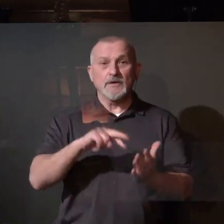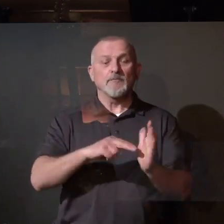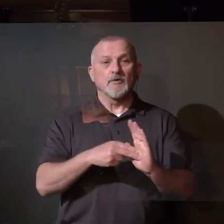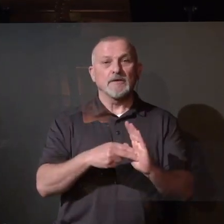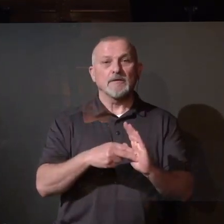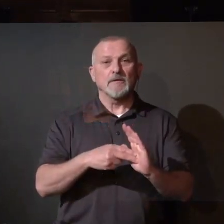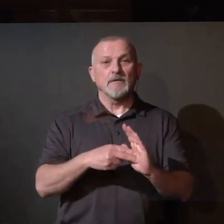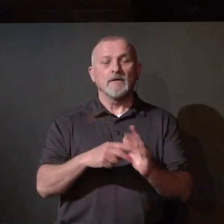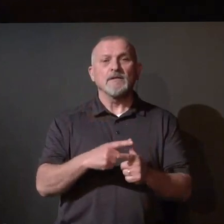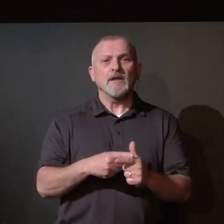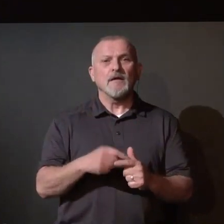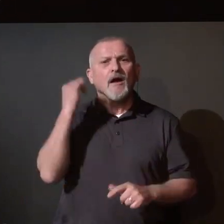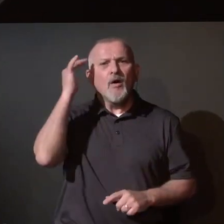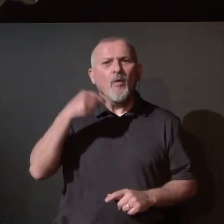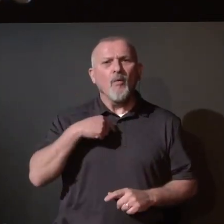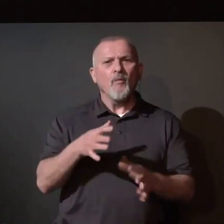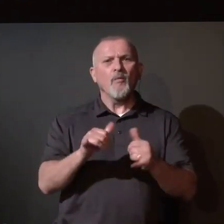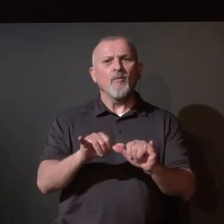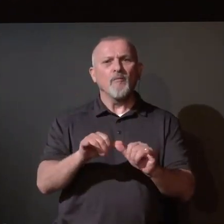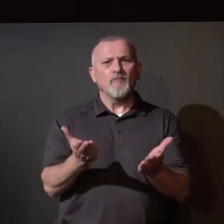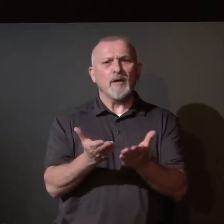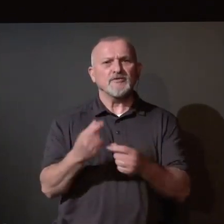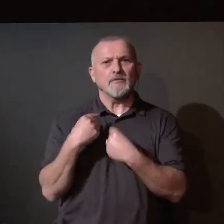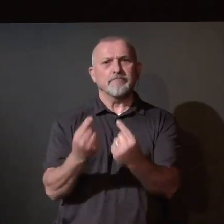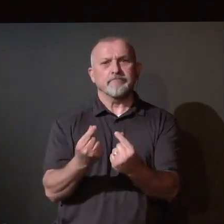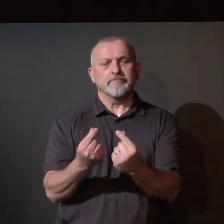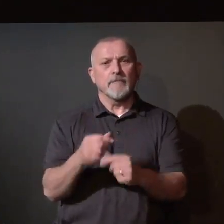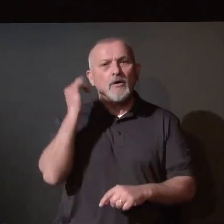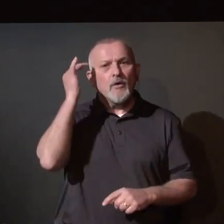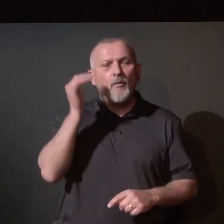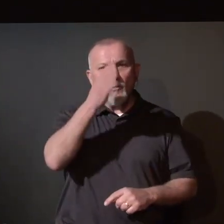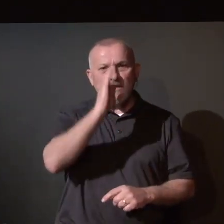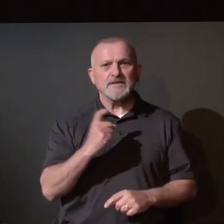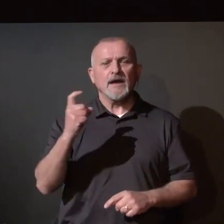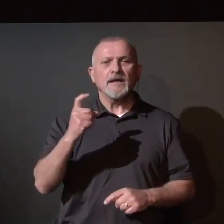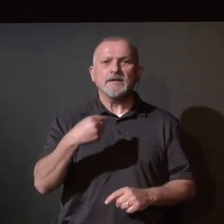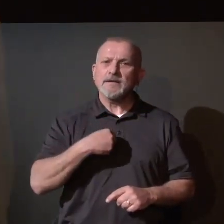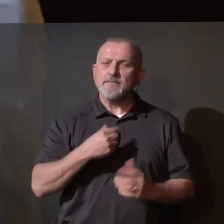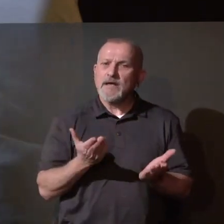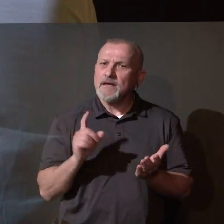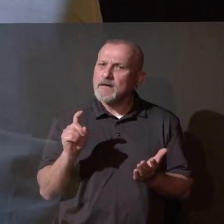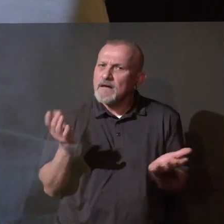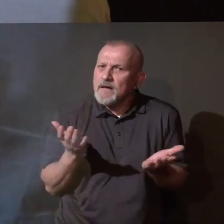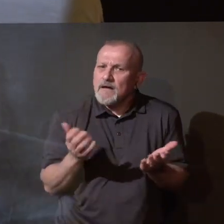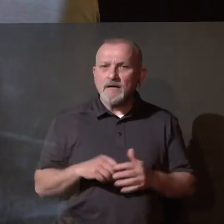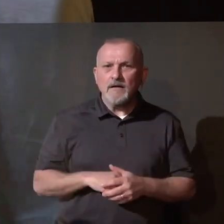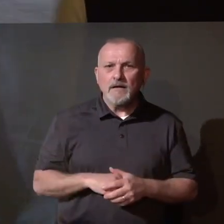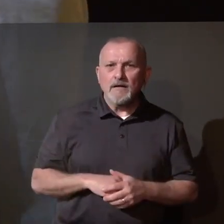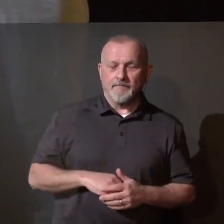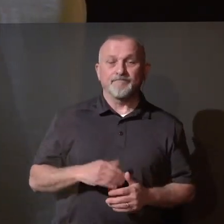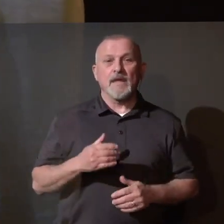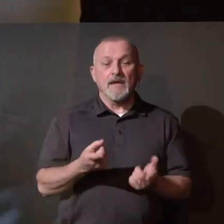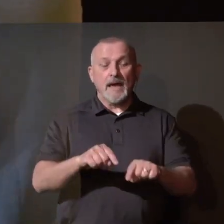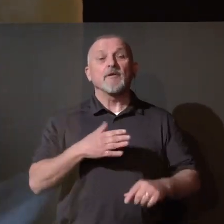purpose, then why am I still here? Why does God still need me? Why did I, when I gave my